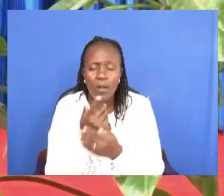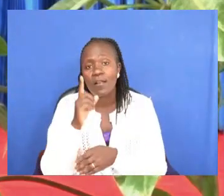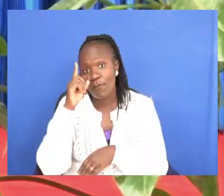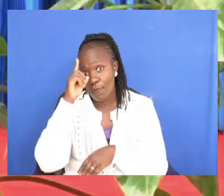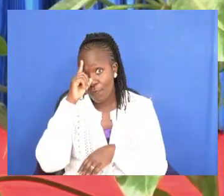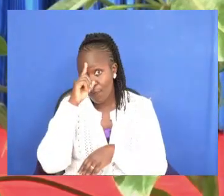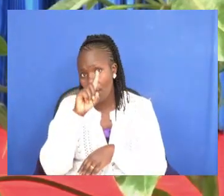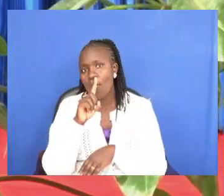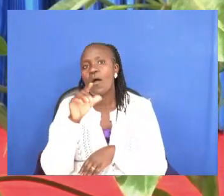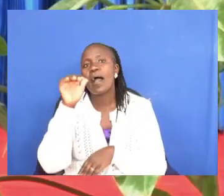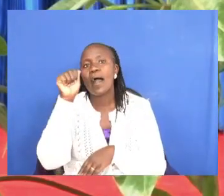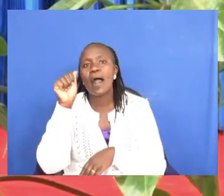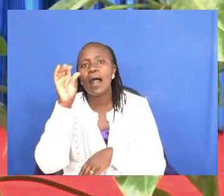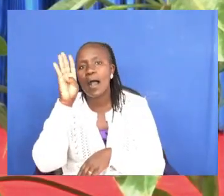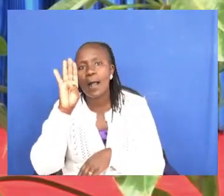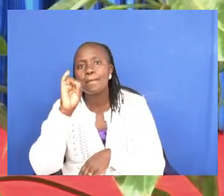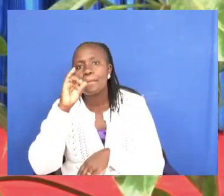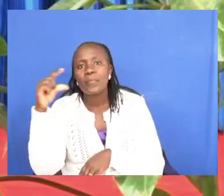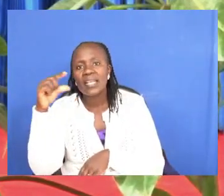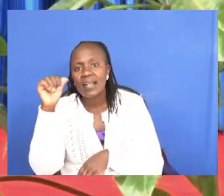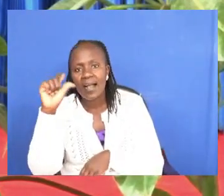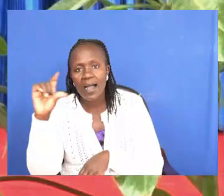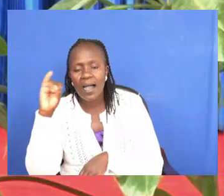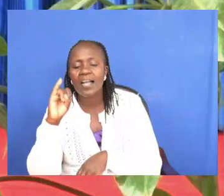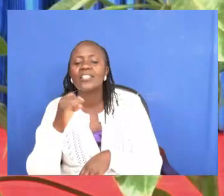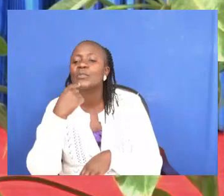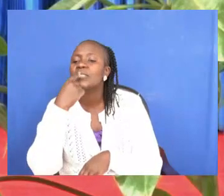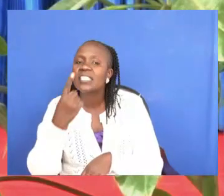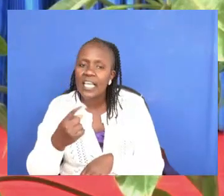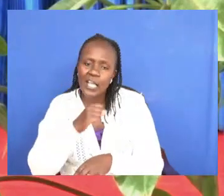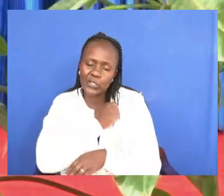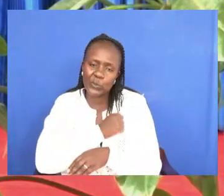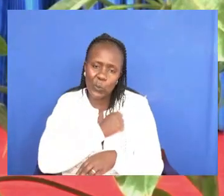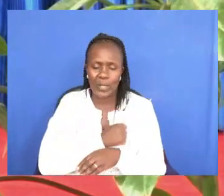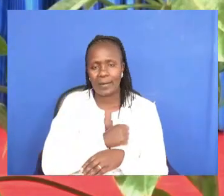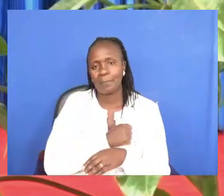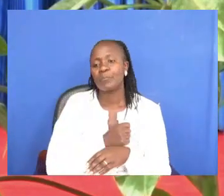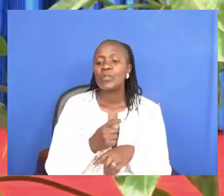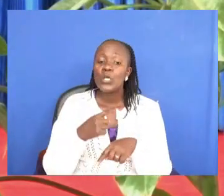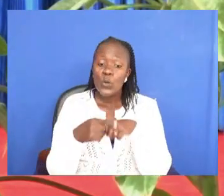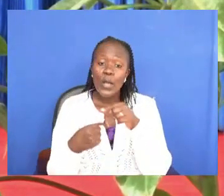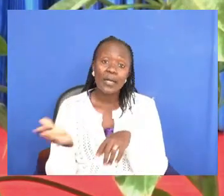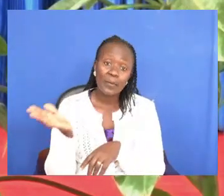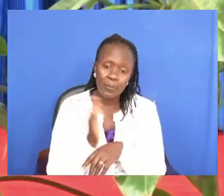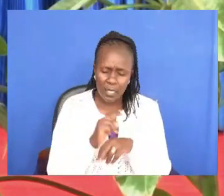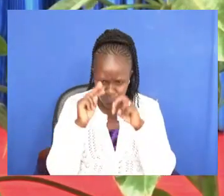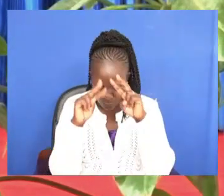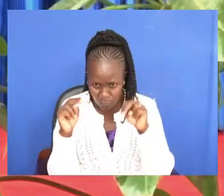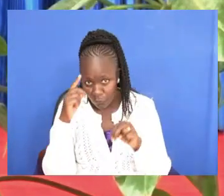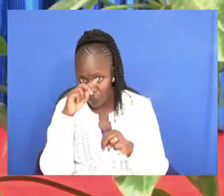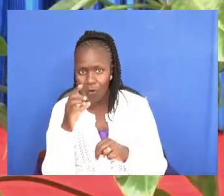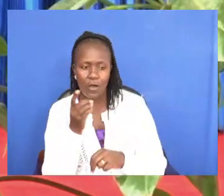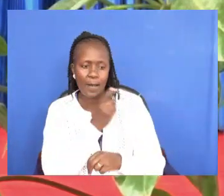for Abigail to apologize on behalf of Nabal. And so she went back to look for